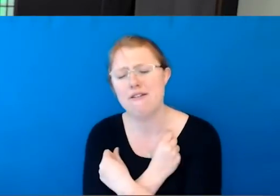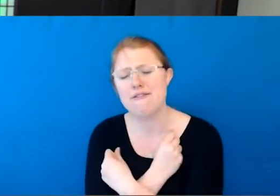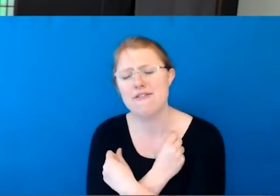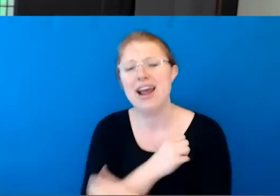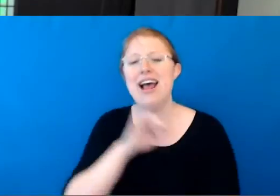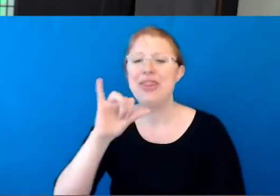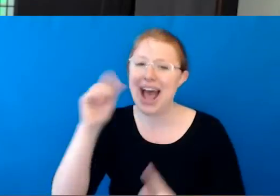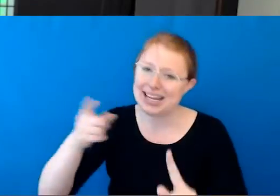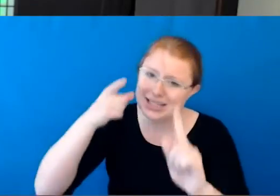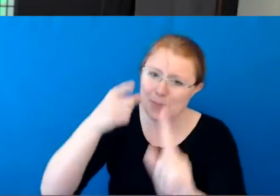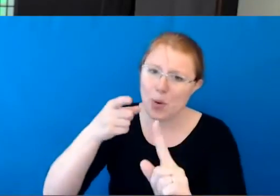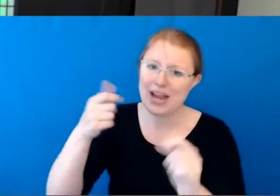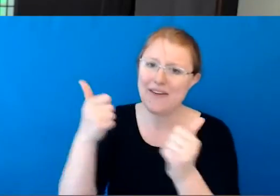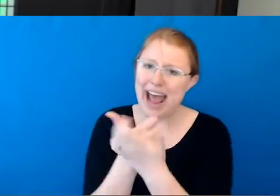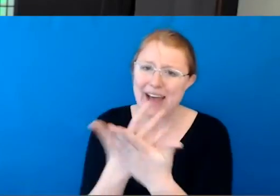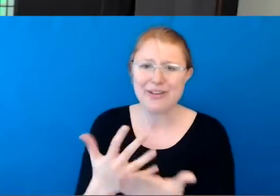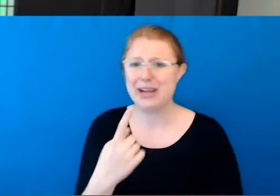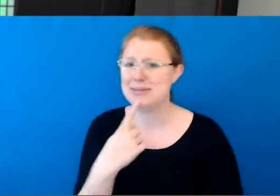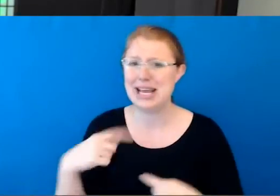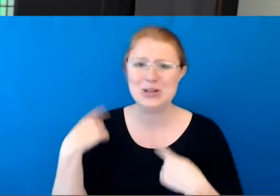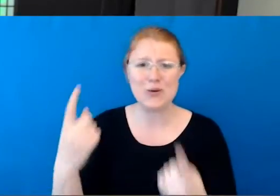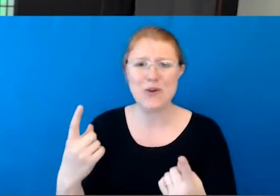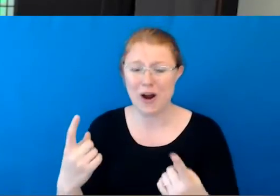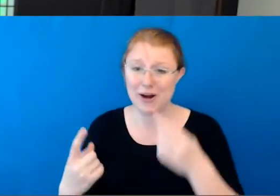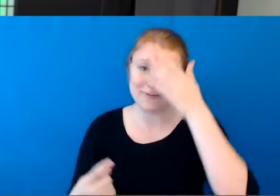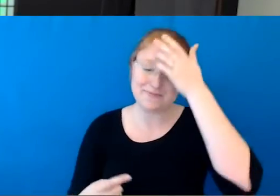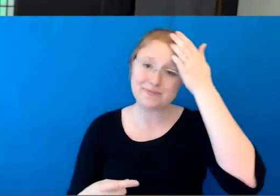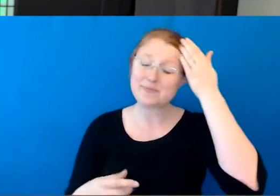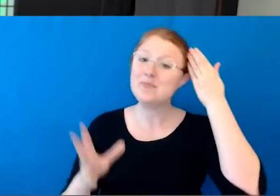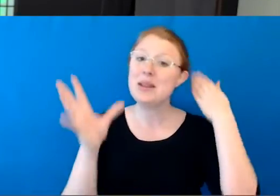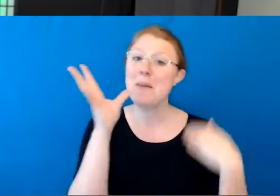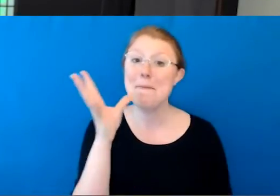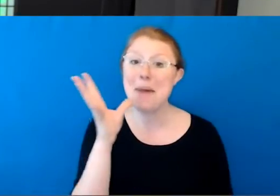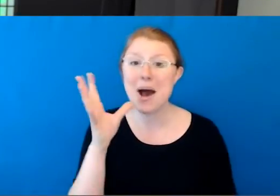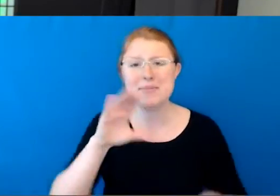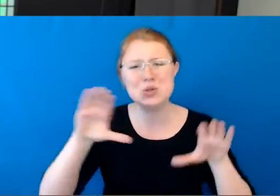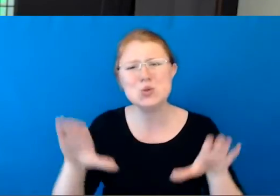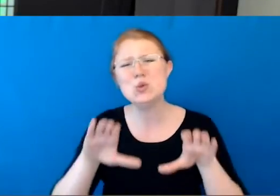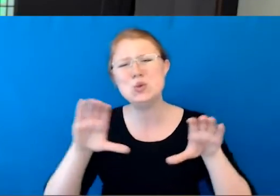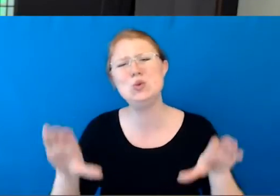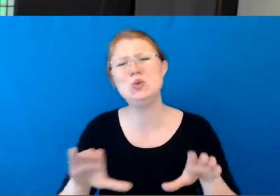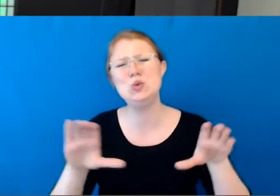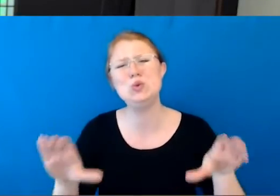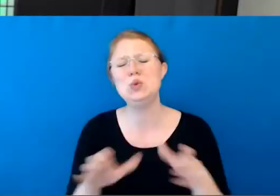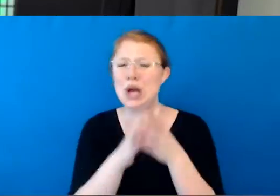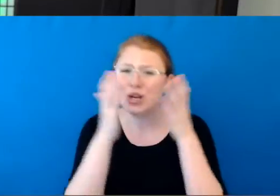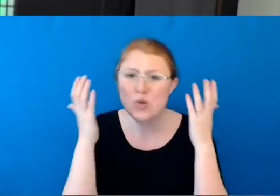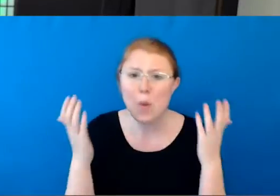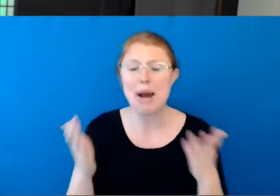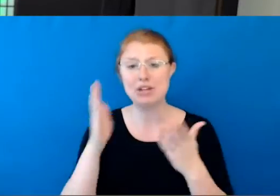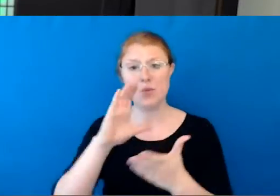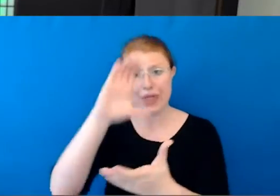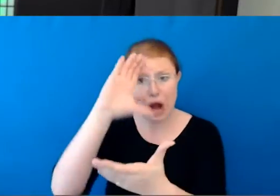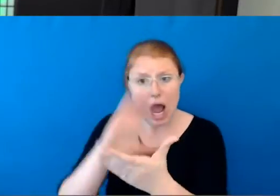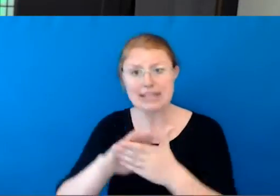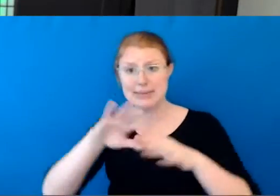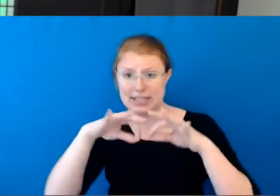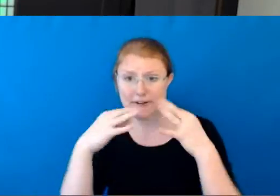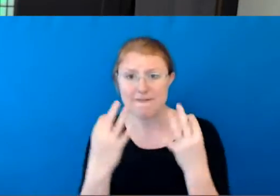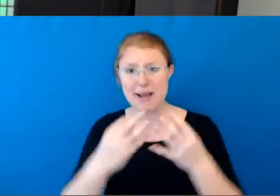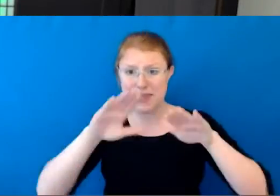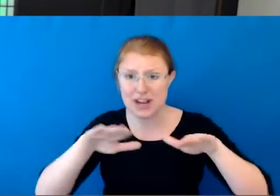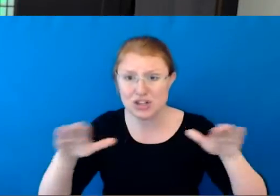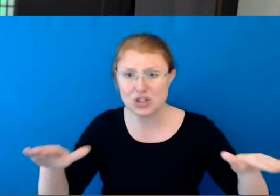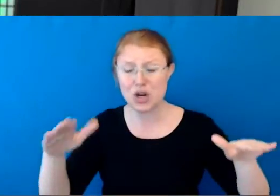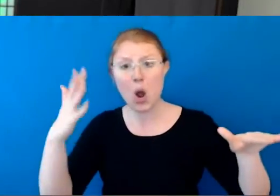sure he did as the years went by. But that is a woman of virtue. Why? Because she's so talented? No, because she